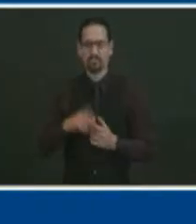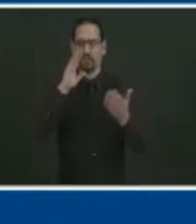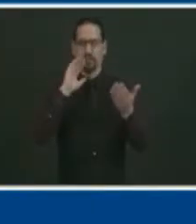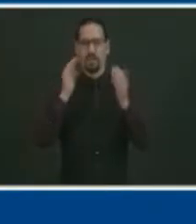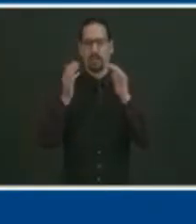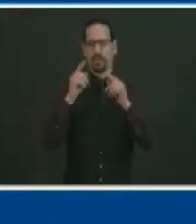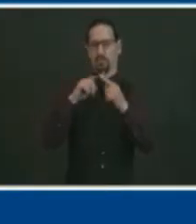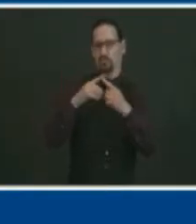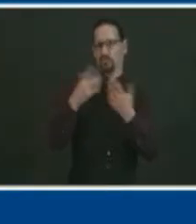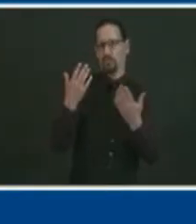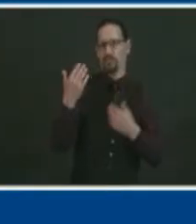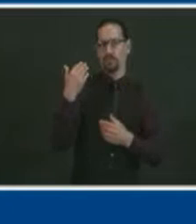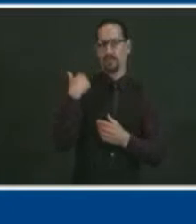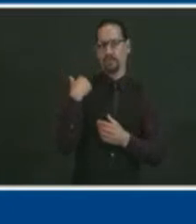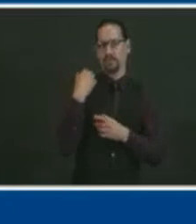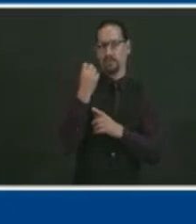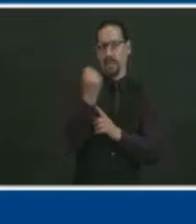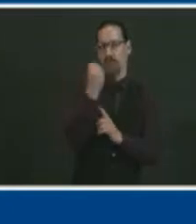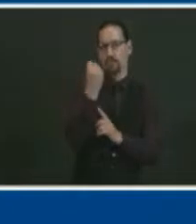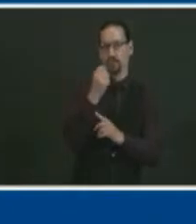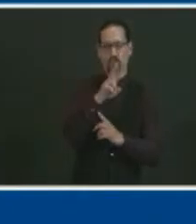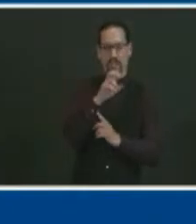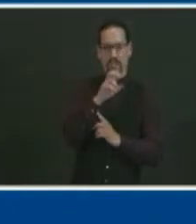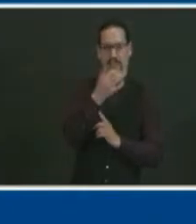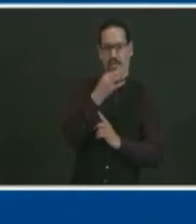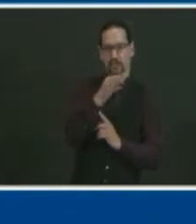and 206 numbers that we